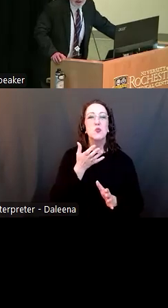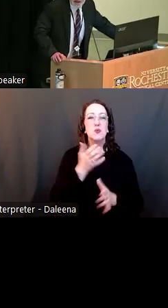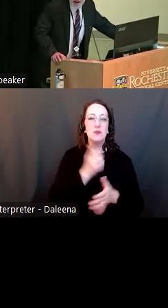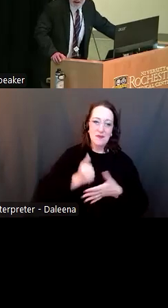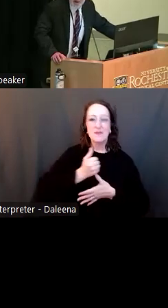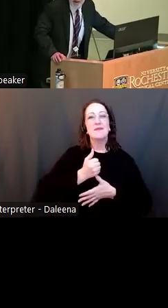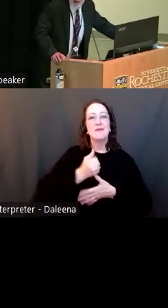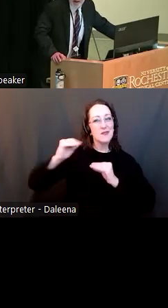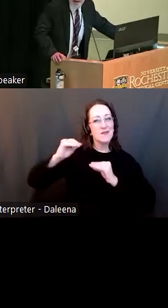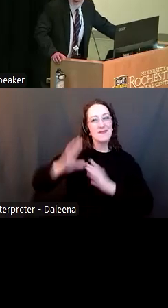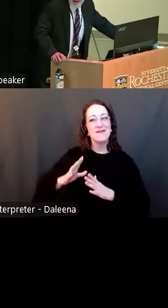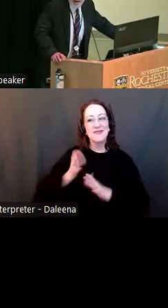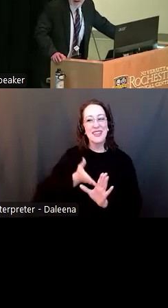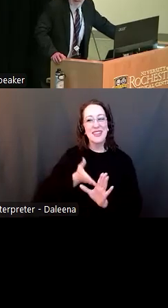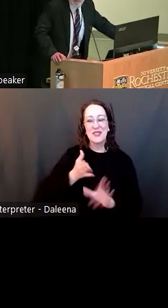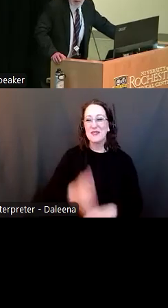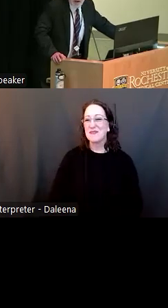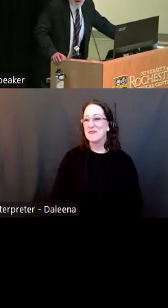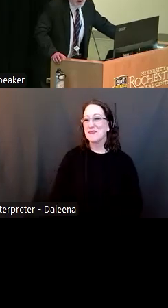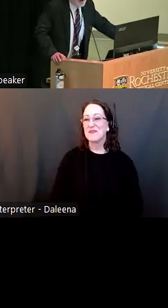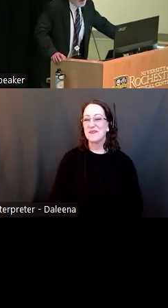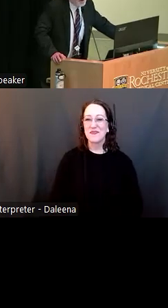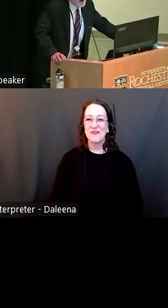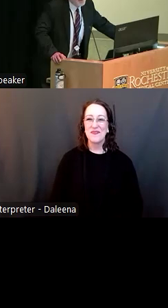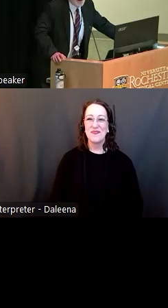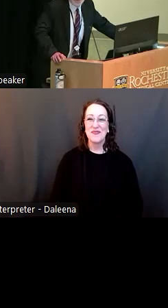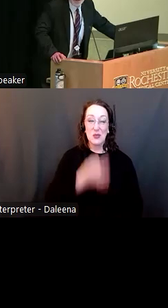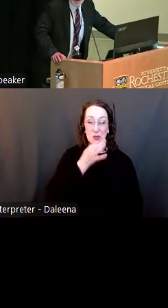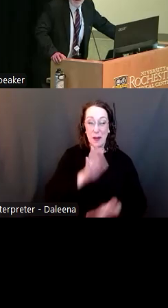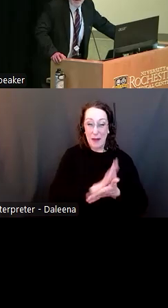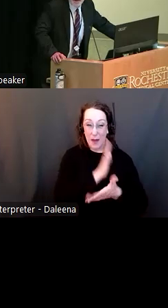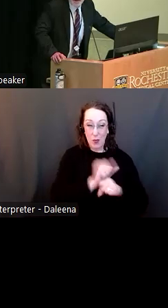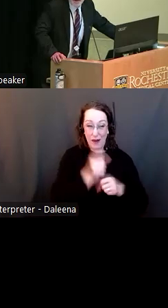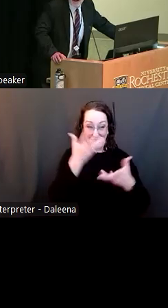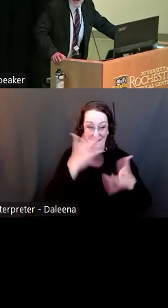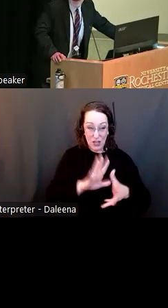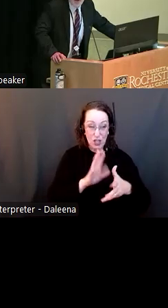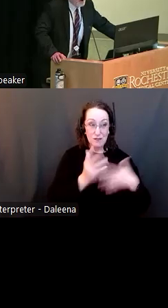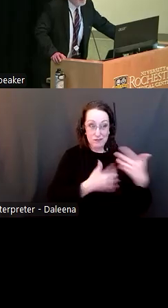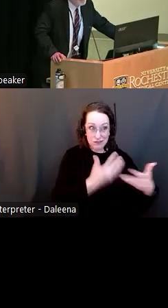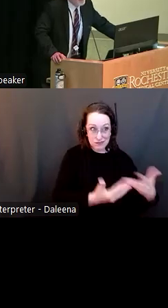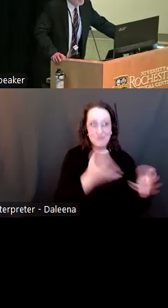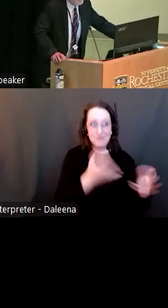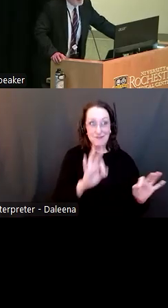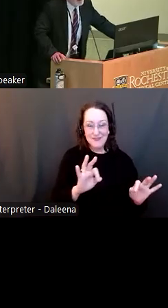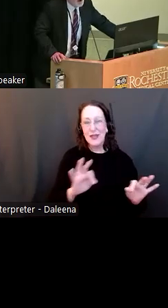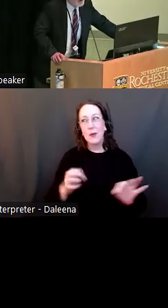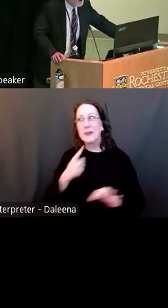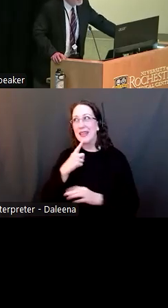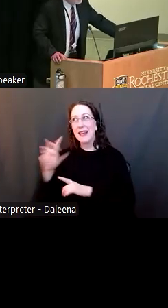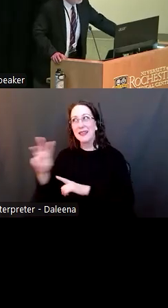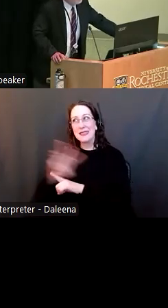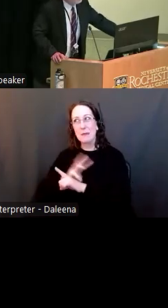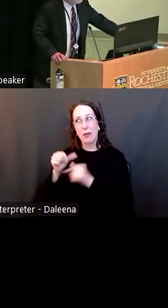instructor in psychiatry, and as soon as the paperwork is done, yes, and we've only been saying that for 6 months,